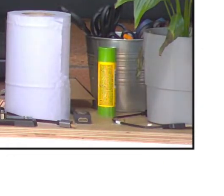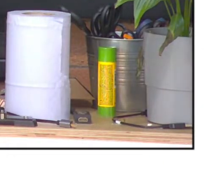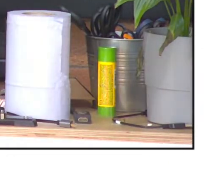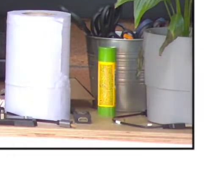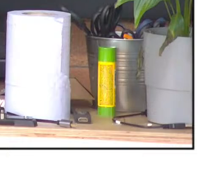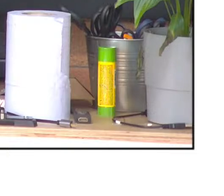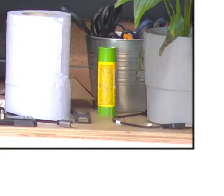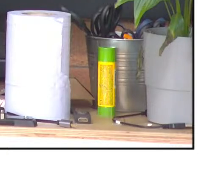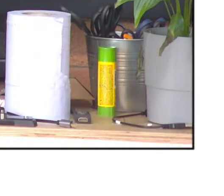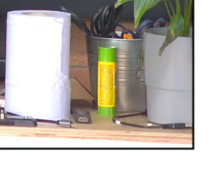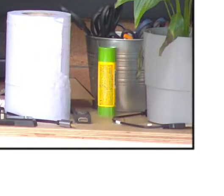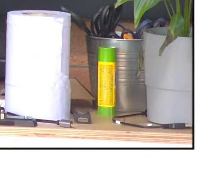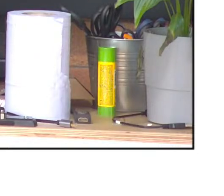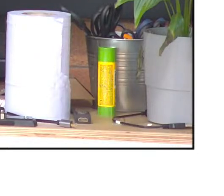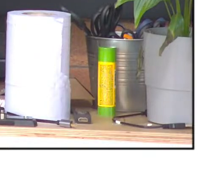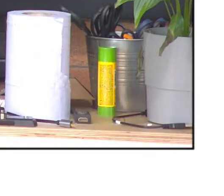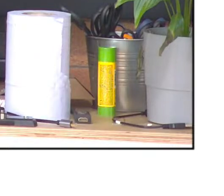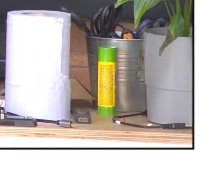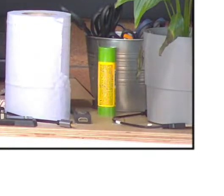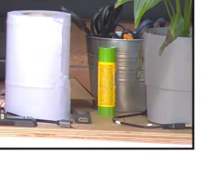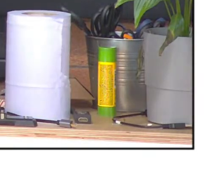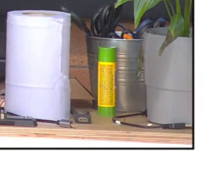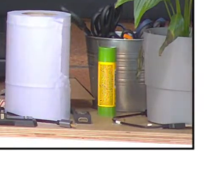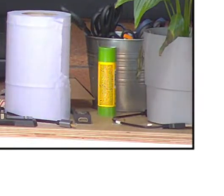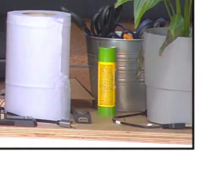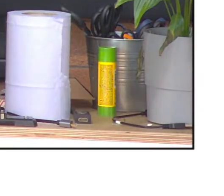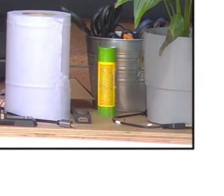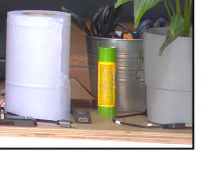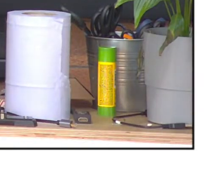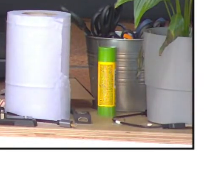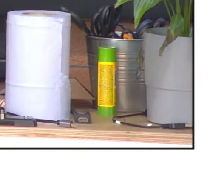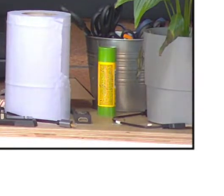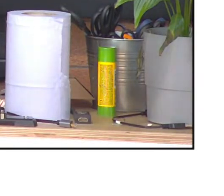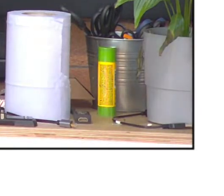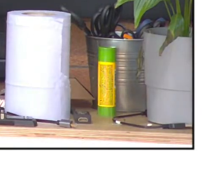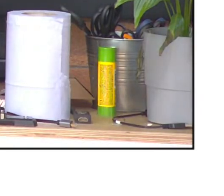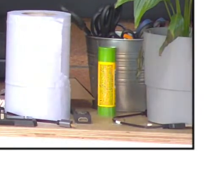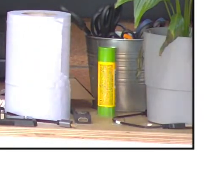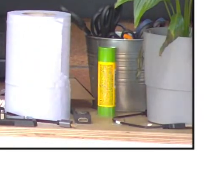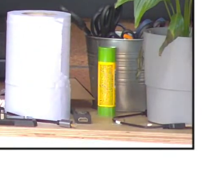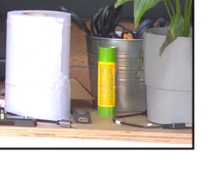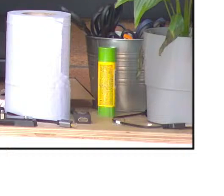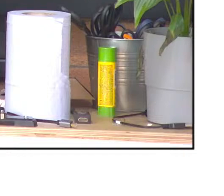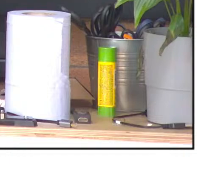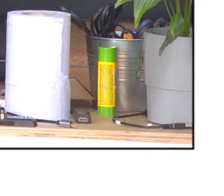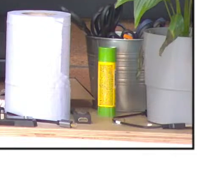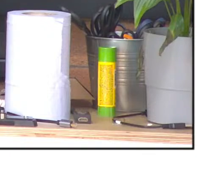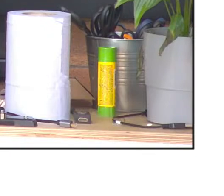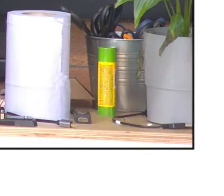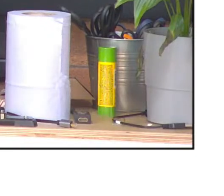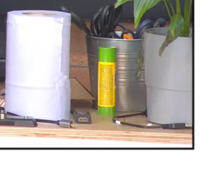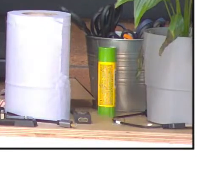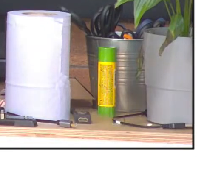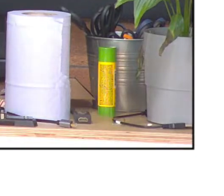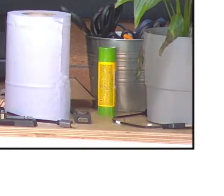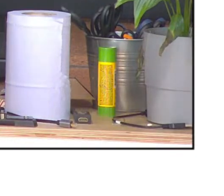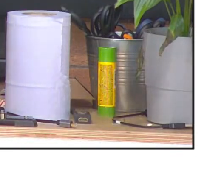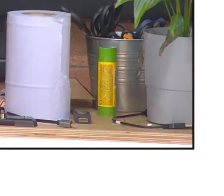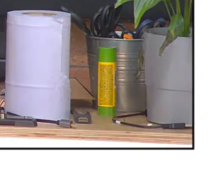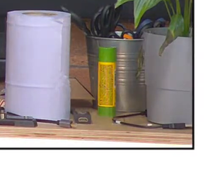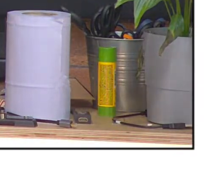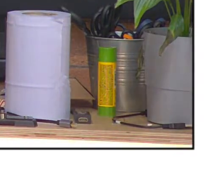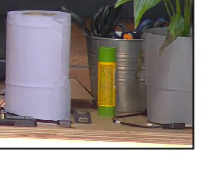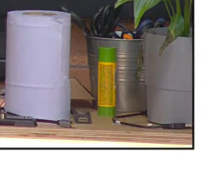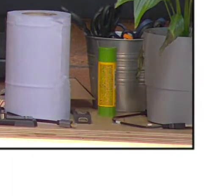done maths projects in schools, we've done storytelling, we've done endless things with this, all that came from